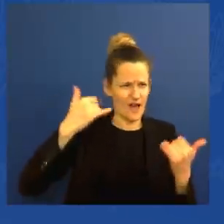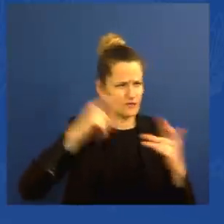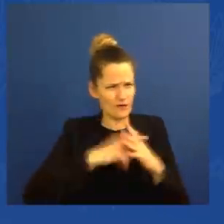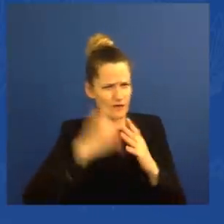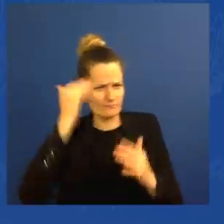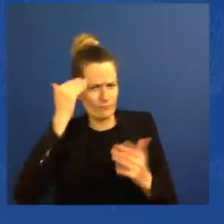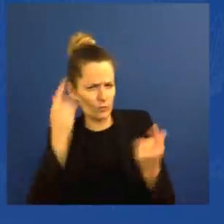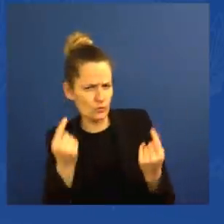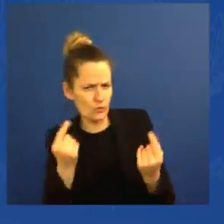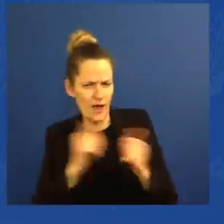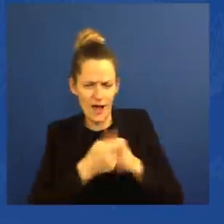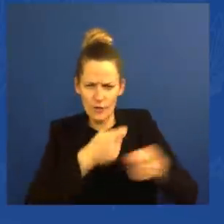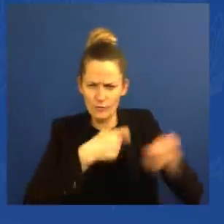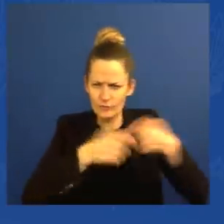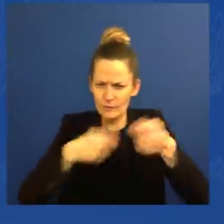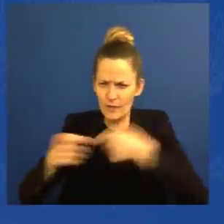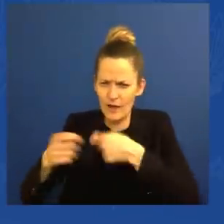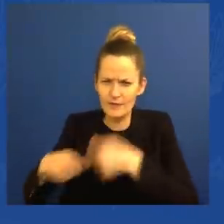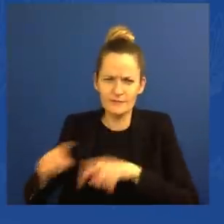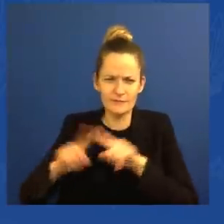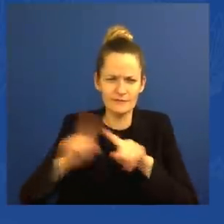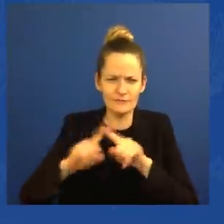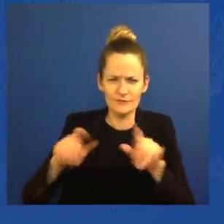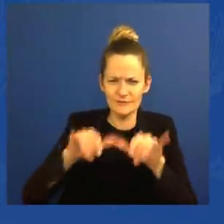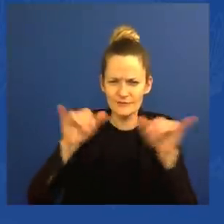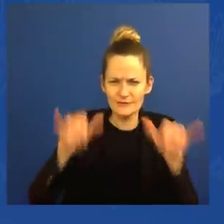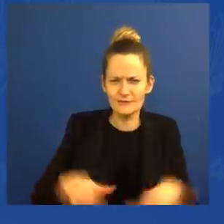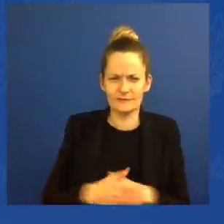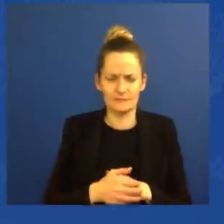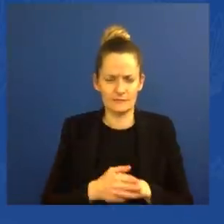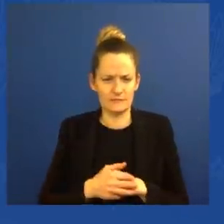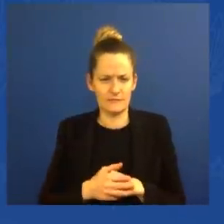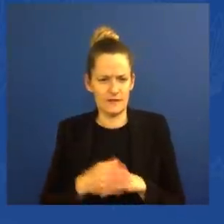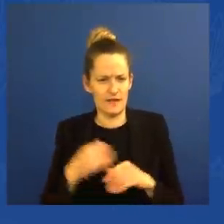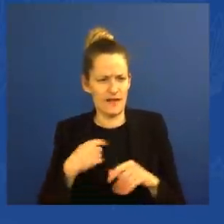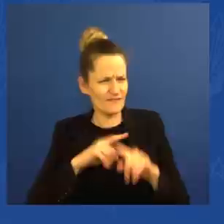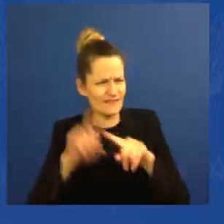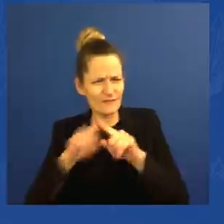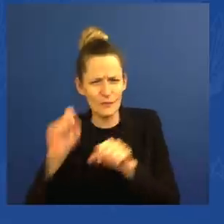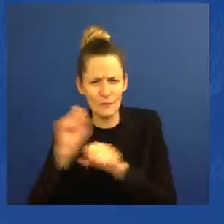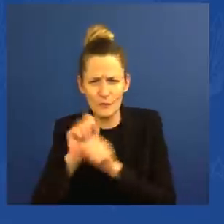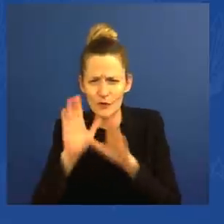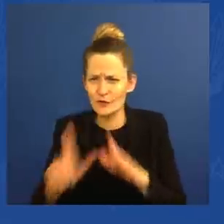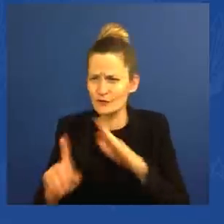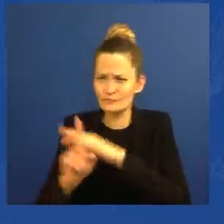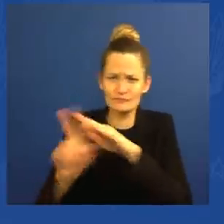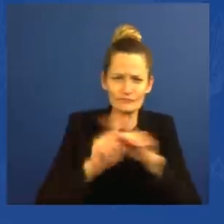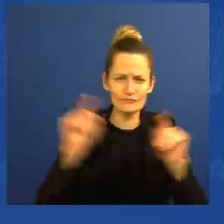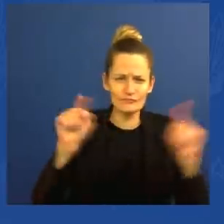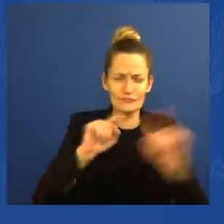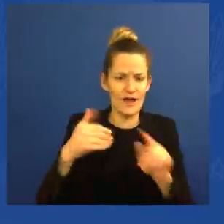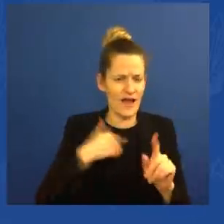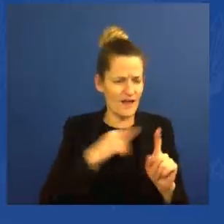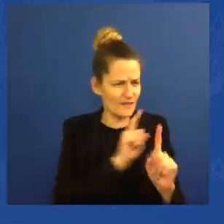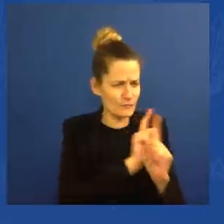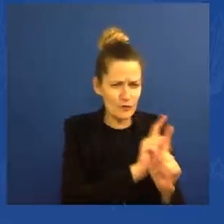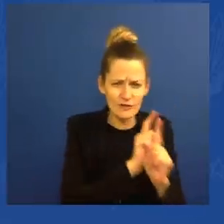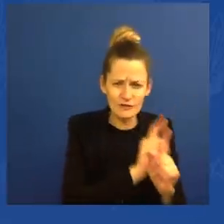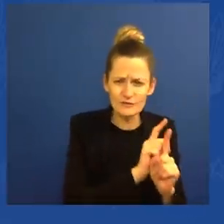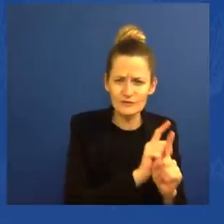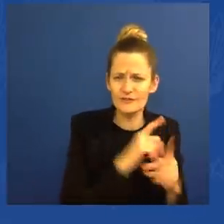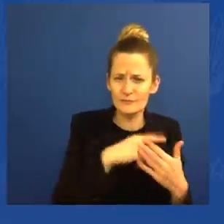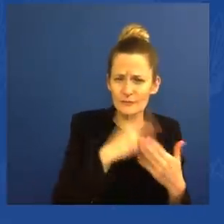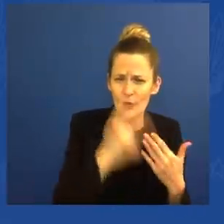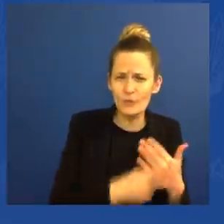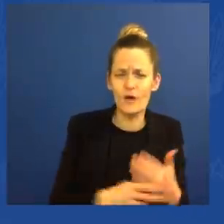these programs, these apprenticeship programs, union programs. And by the way, when people talk about an apprenticeship program,